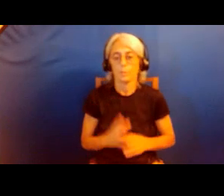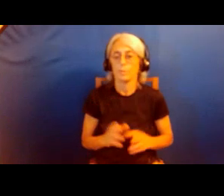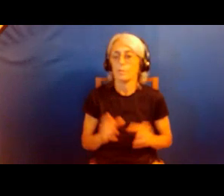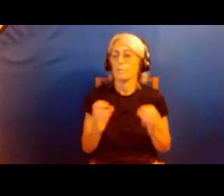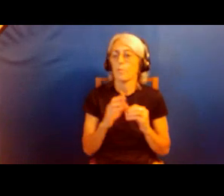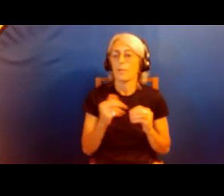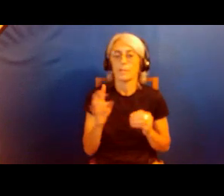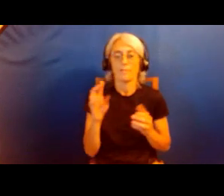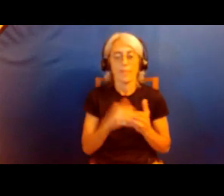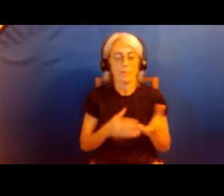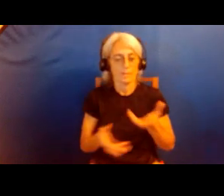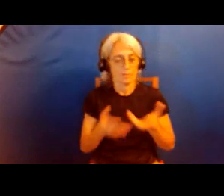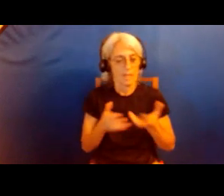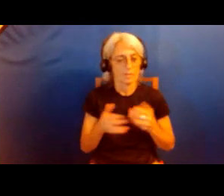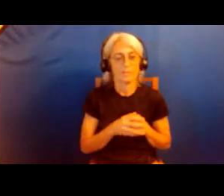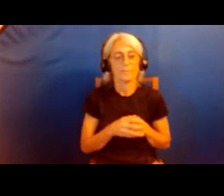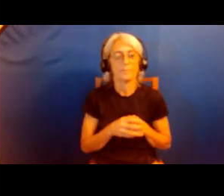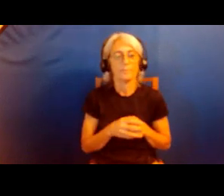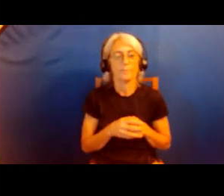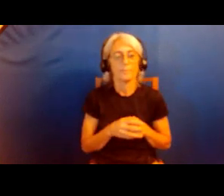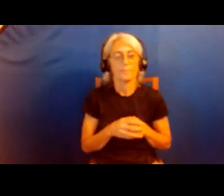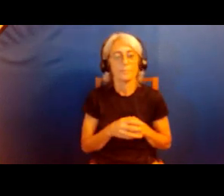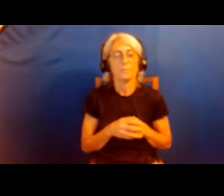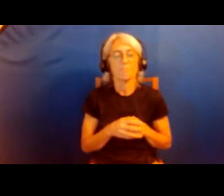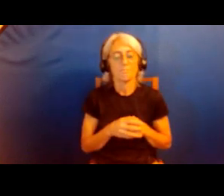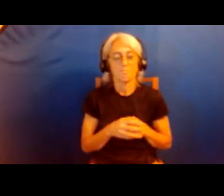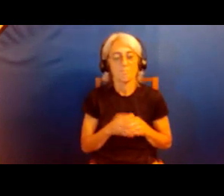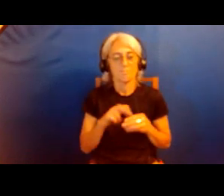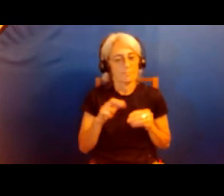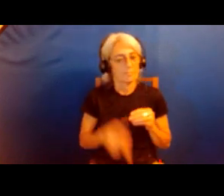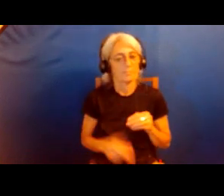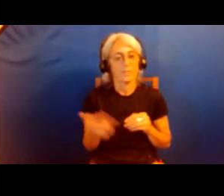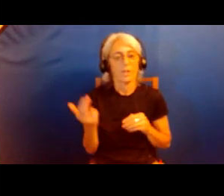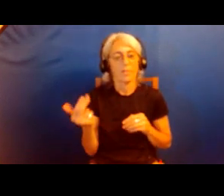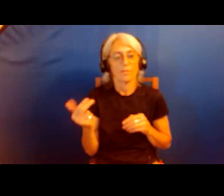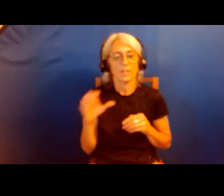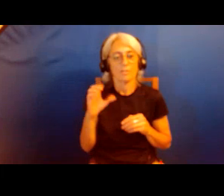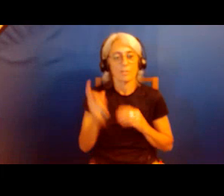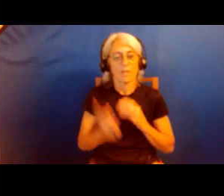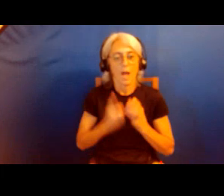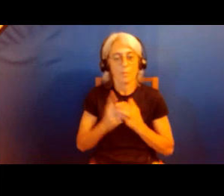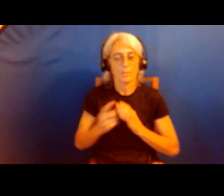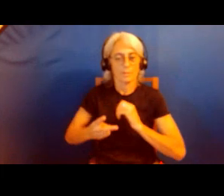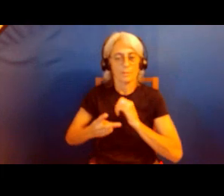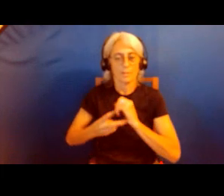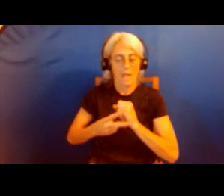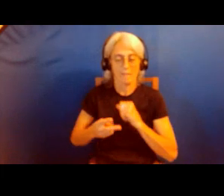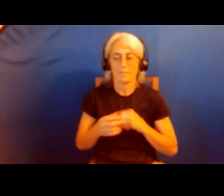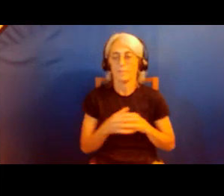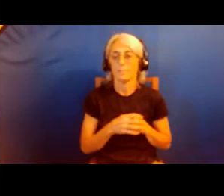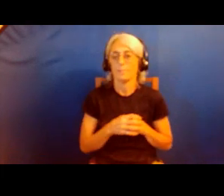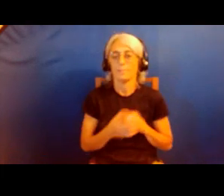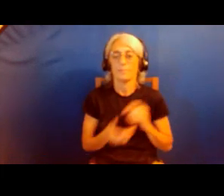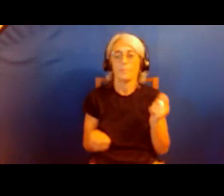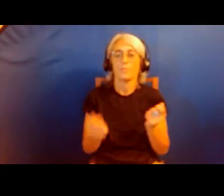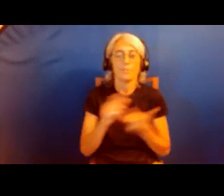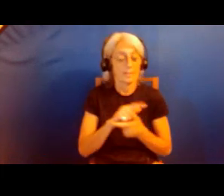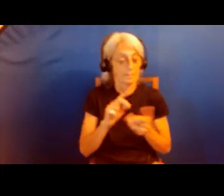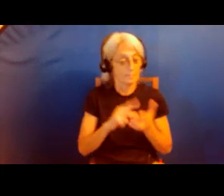17,000 interactions. The project yielded an estimated 1,300 hours saved, and that translates to an average